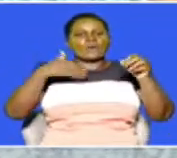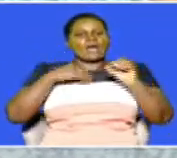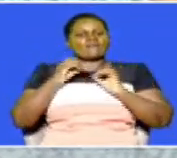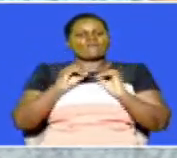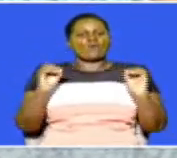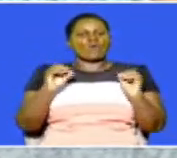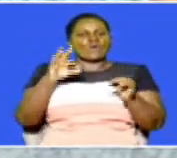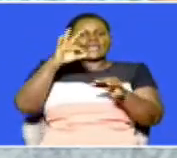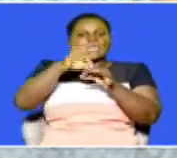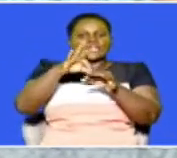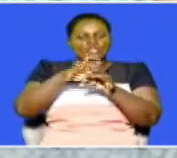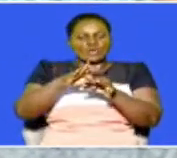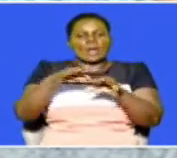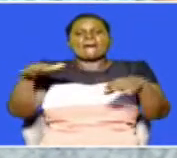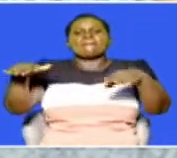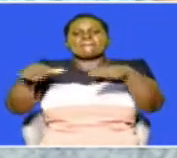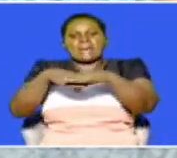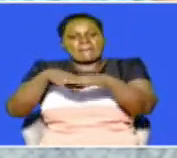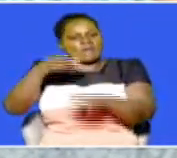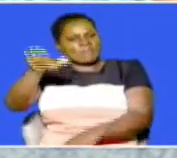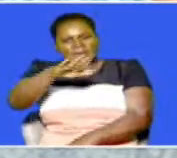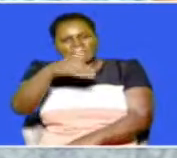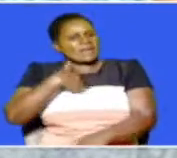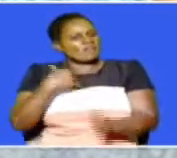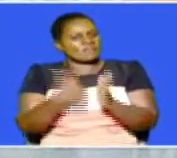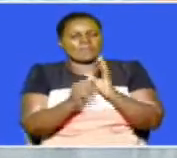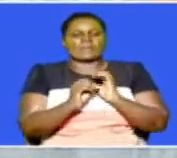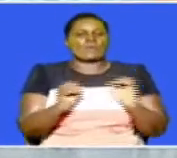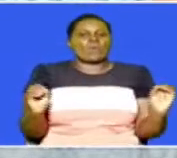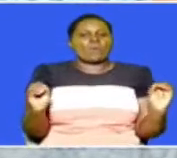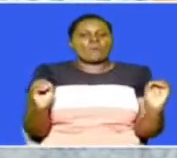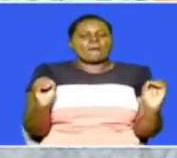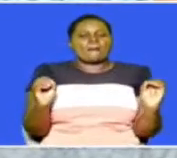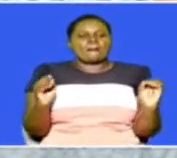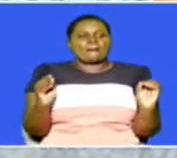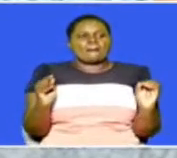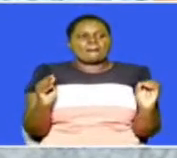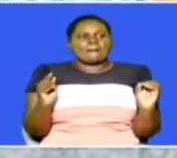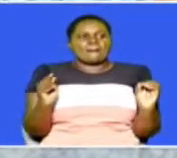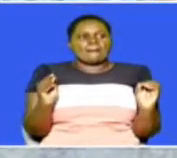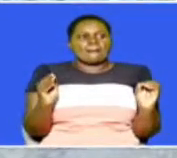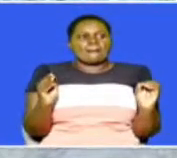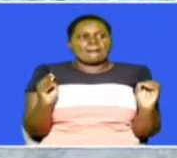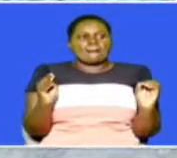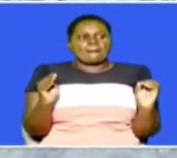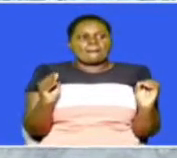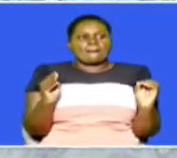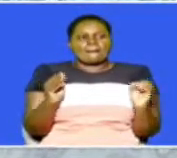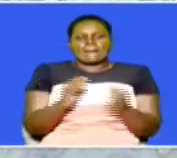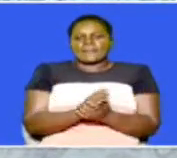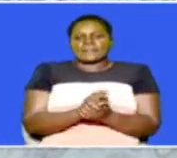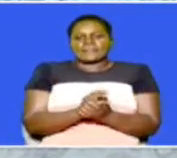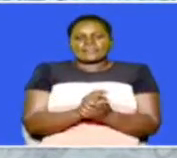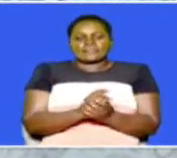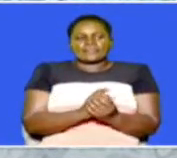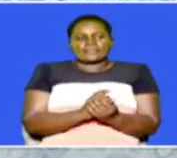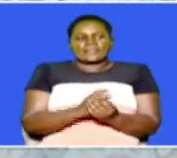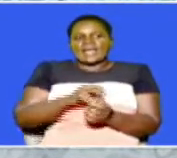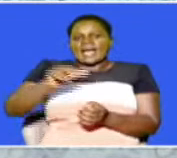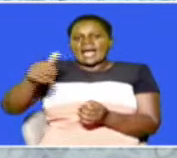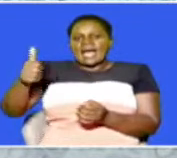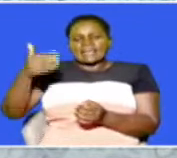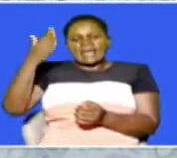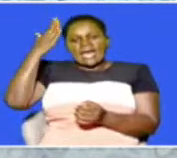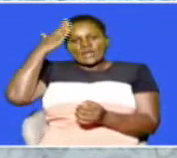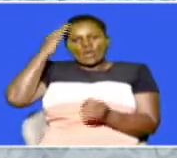his election as a Member of Parliament for Othaya. Yes. All right. Even as I so the rest of the